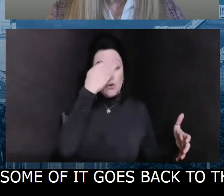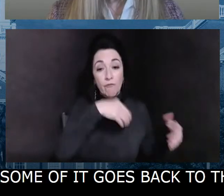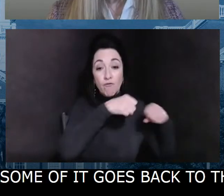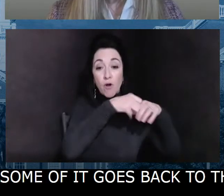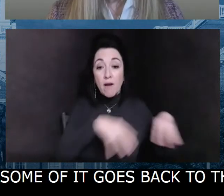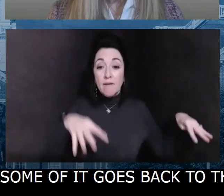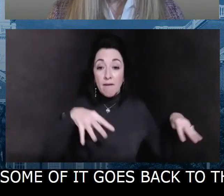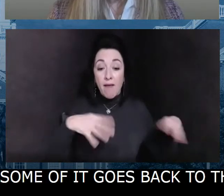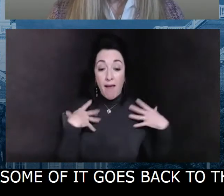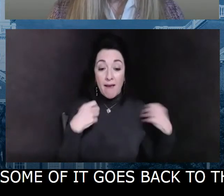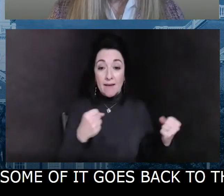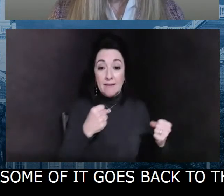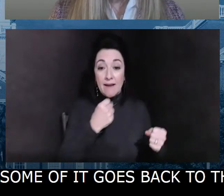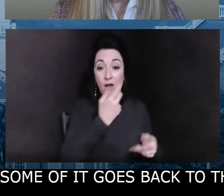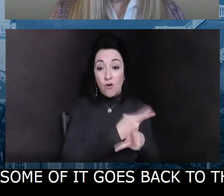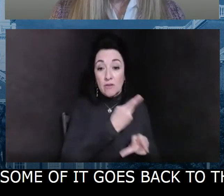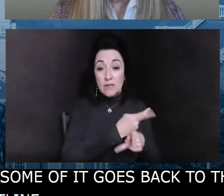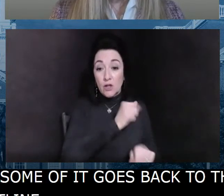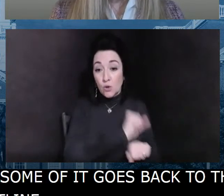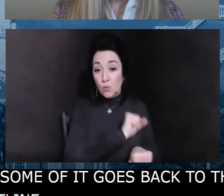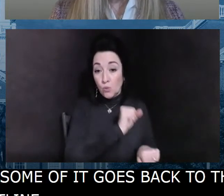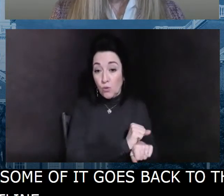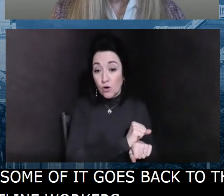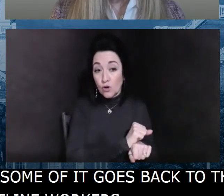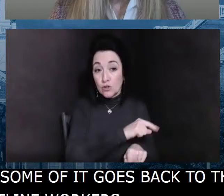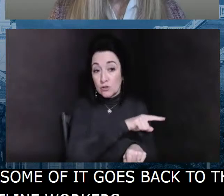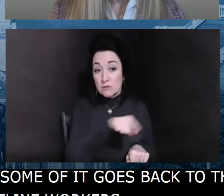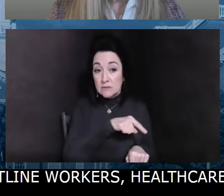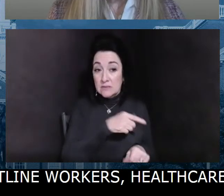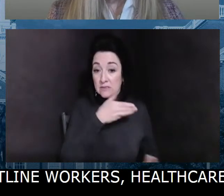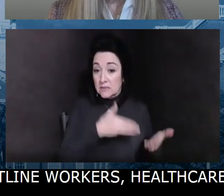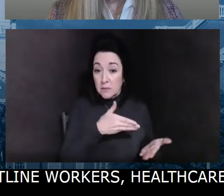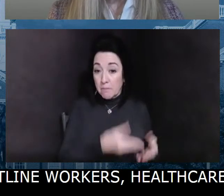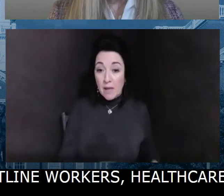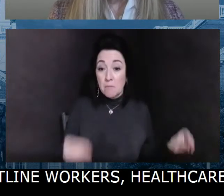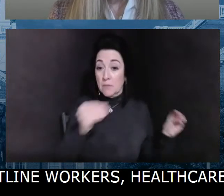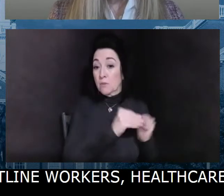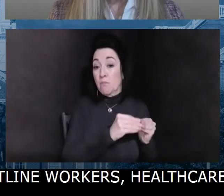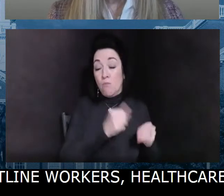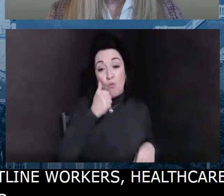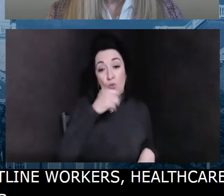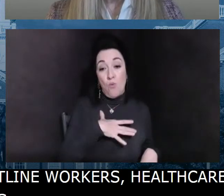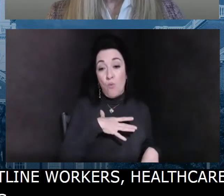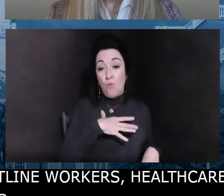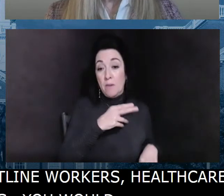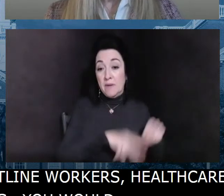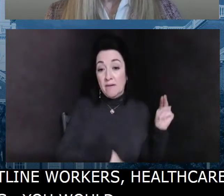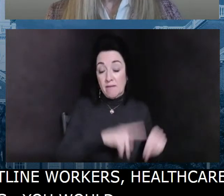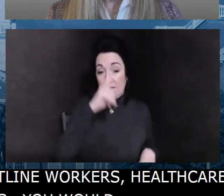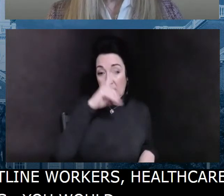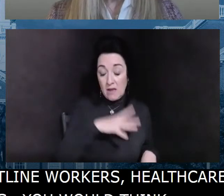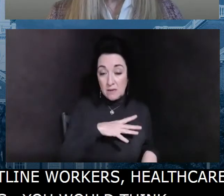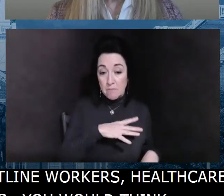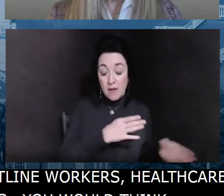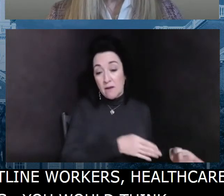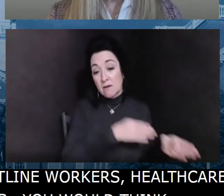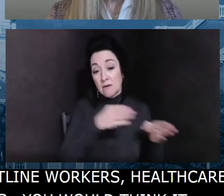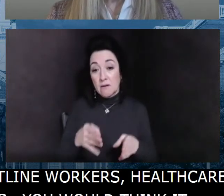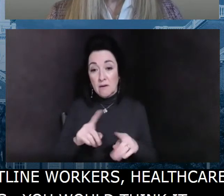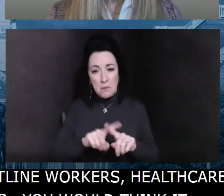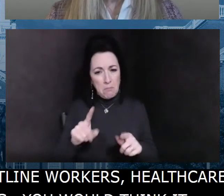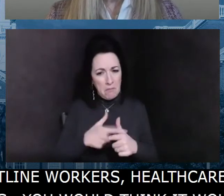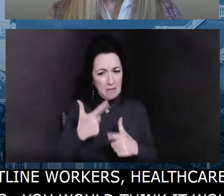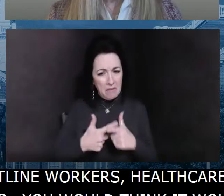workers, and that type of thing. You would think it would swing the other way with respect to first responders, et